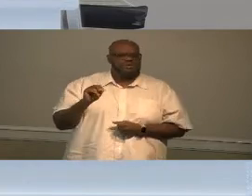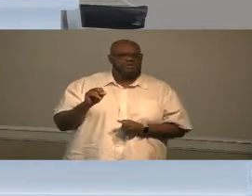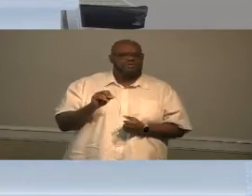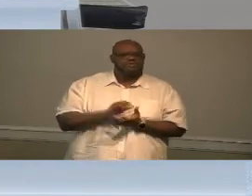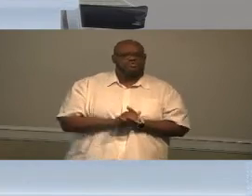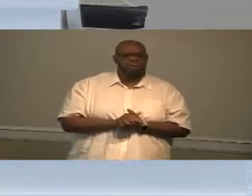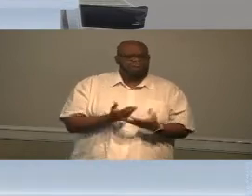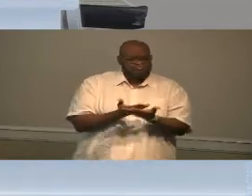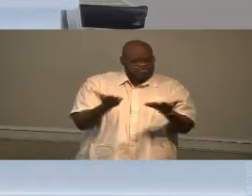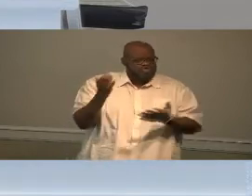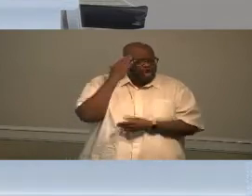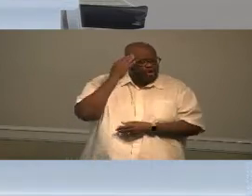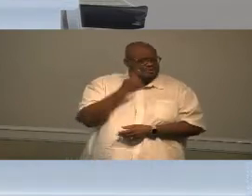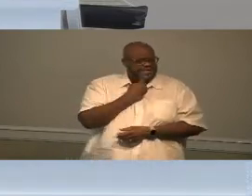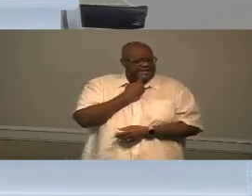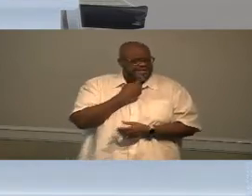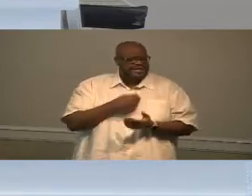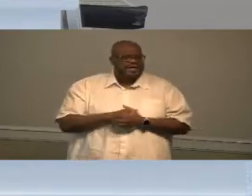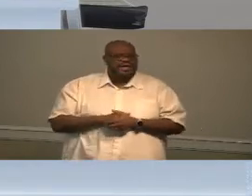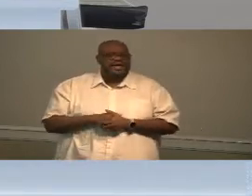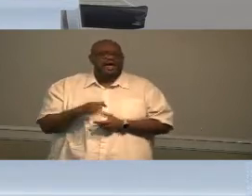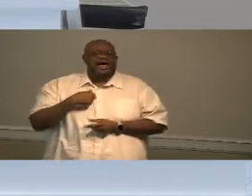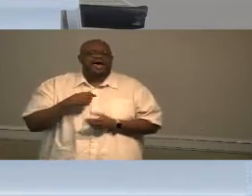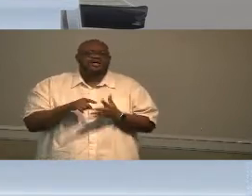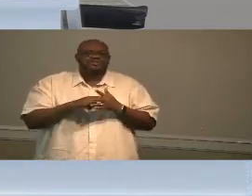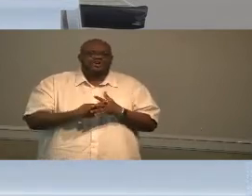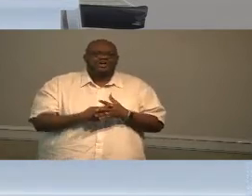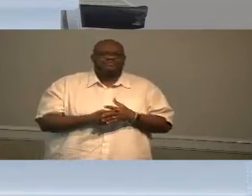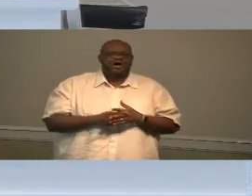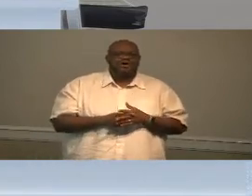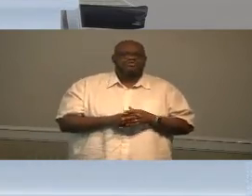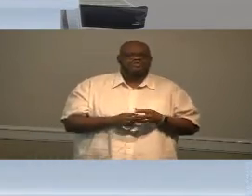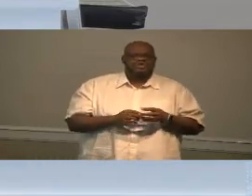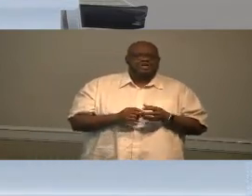talking about? I started off talking about challenges.